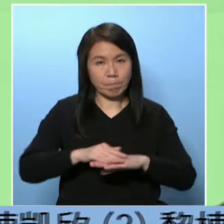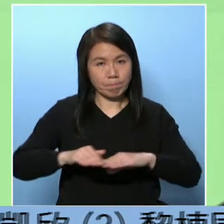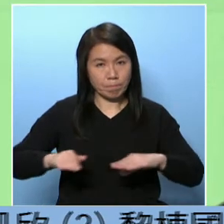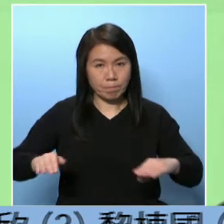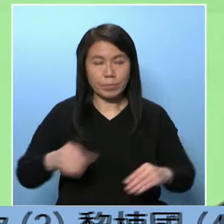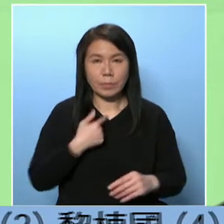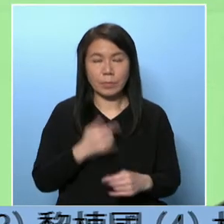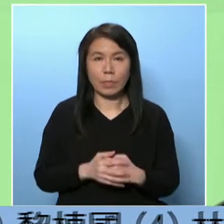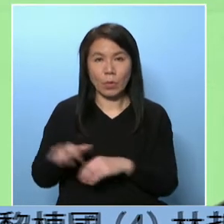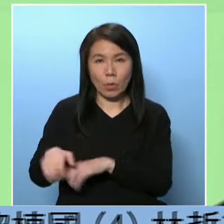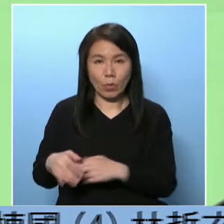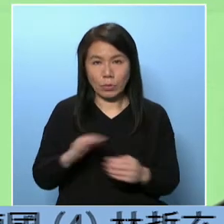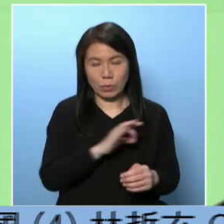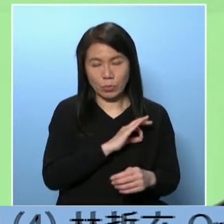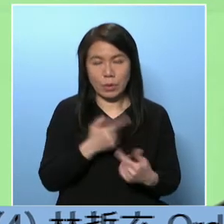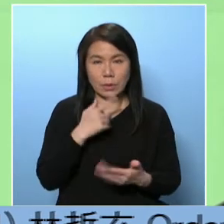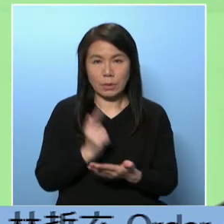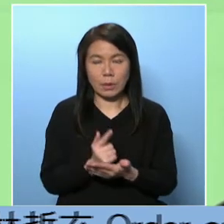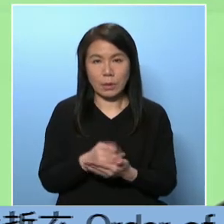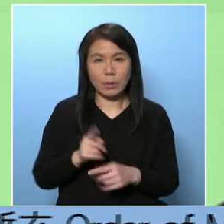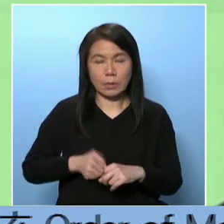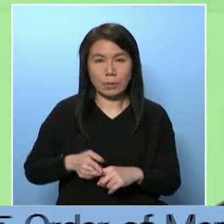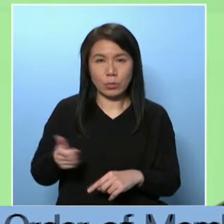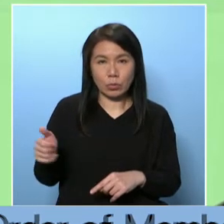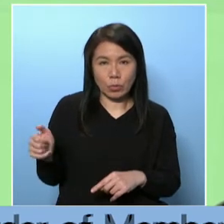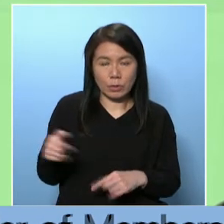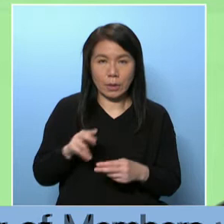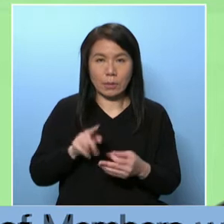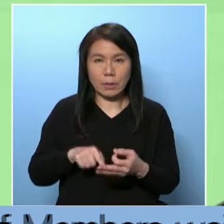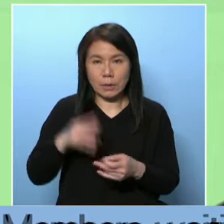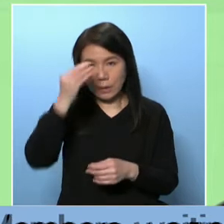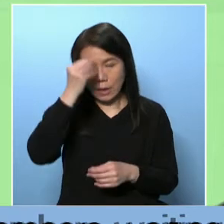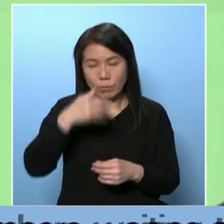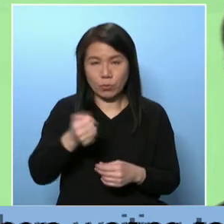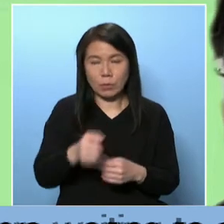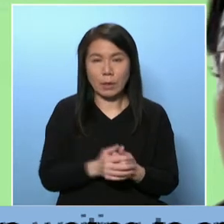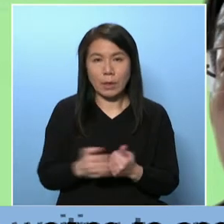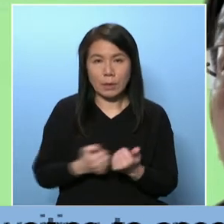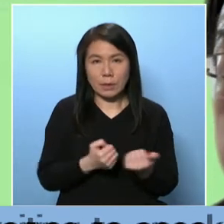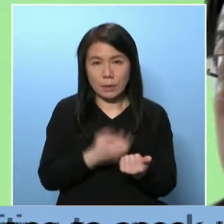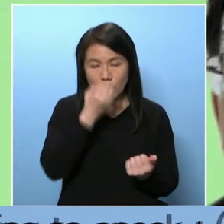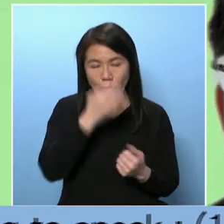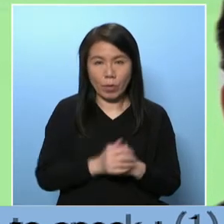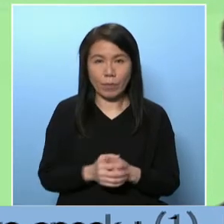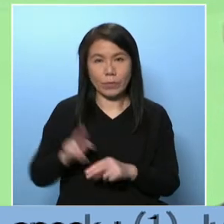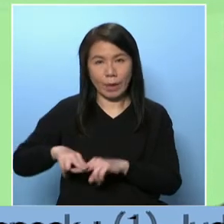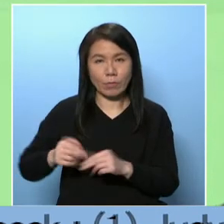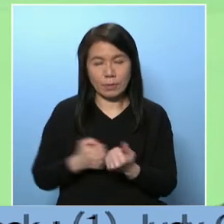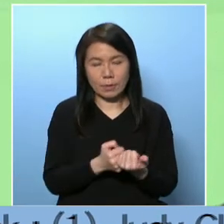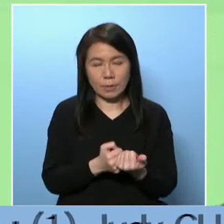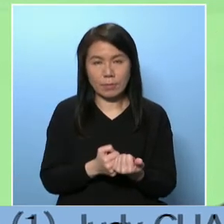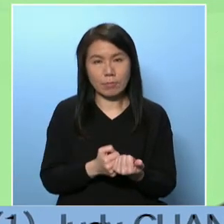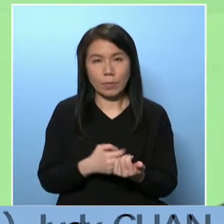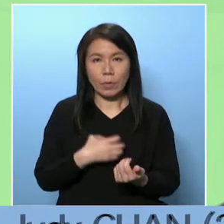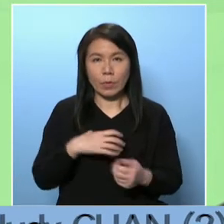stability. So Hong Yi Kok is really grateful to President Xi and also the Central People's Government for their